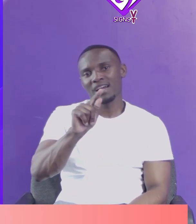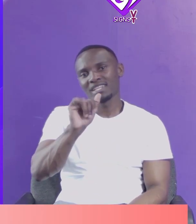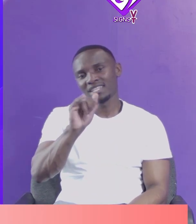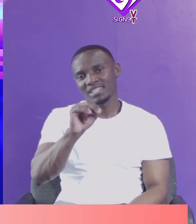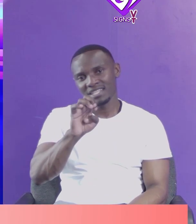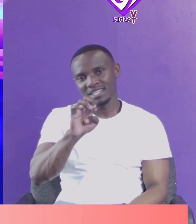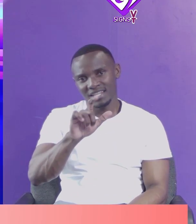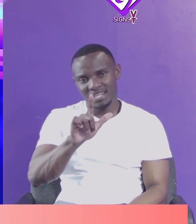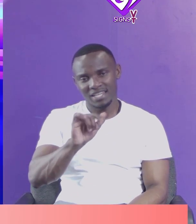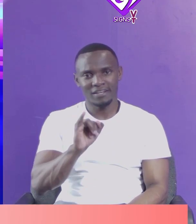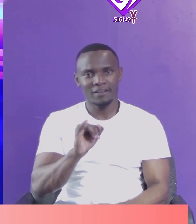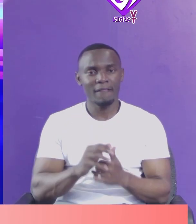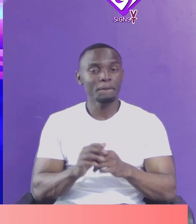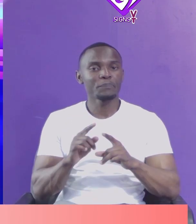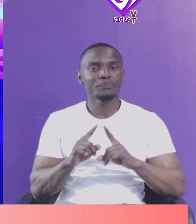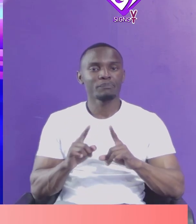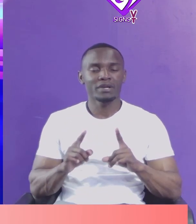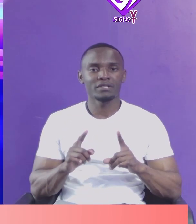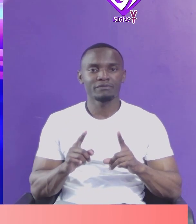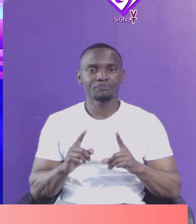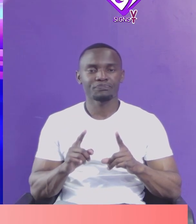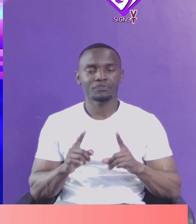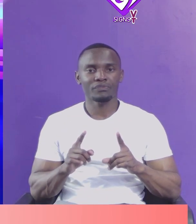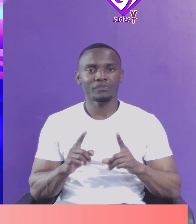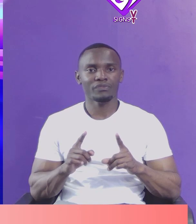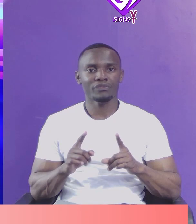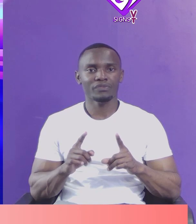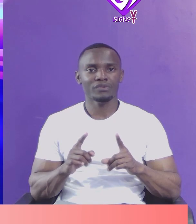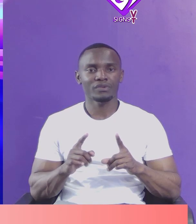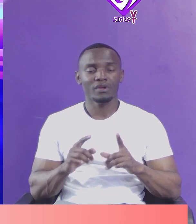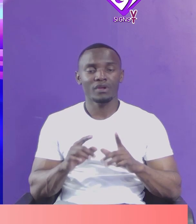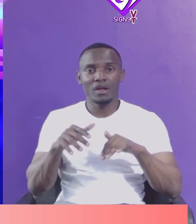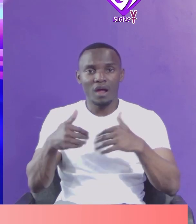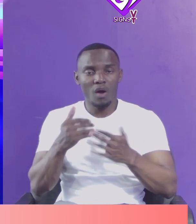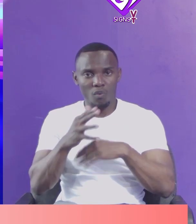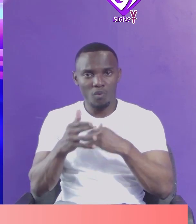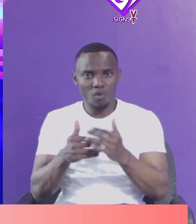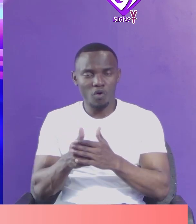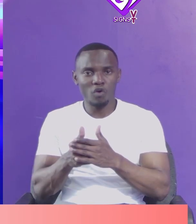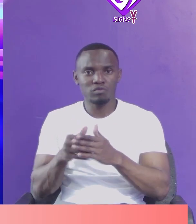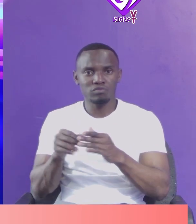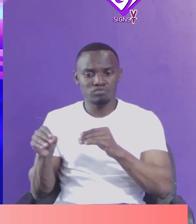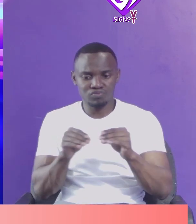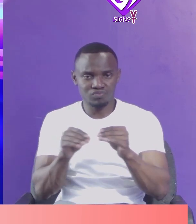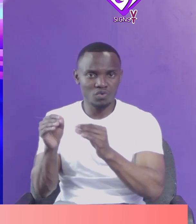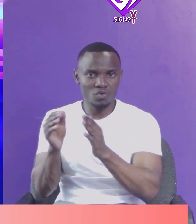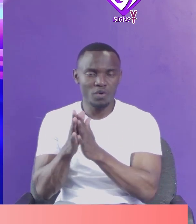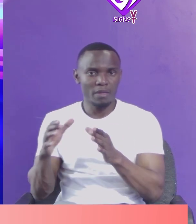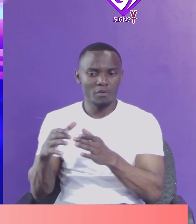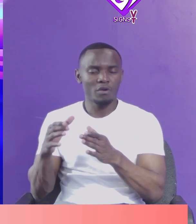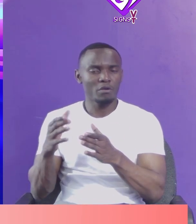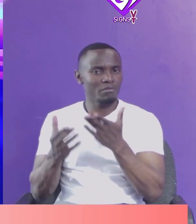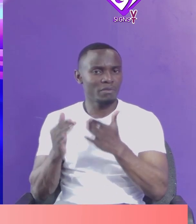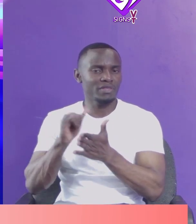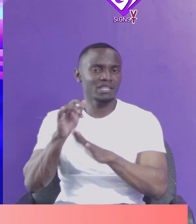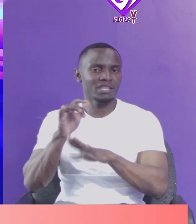that's I think majorly on how everyone is rotating on the ball, and especially on the back line. Maybe there's something kind of costing them around